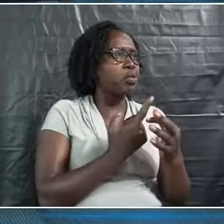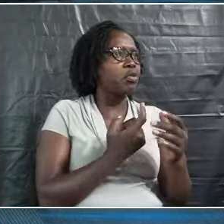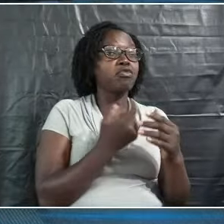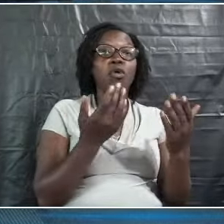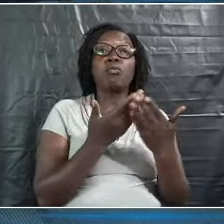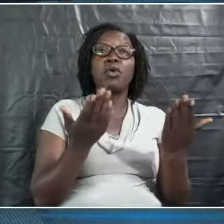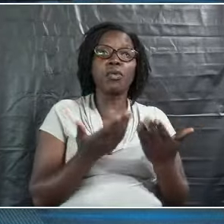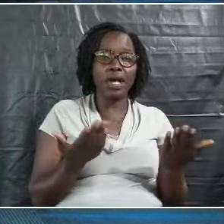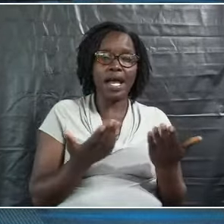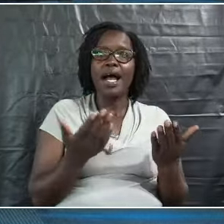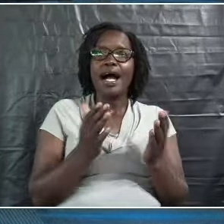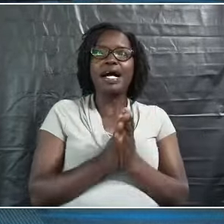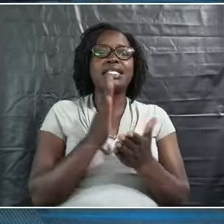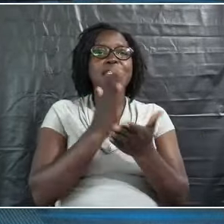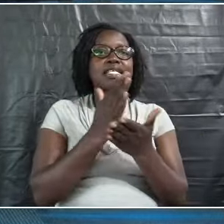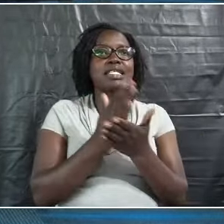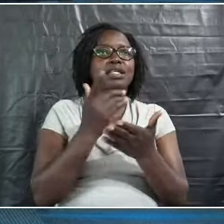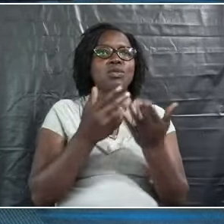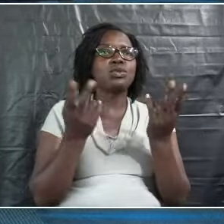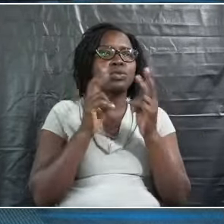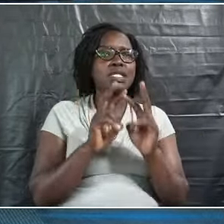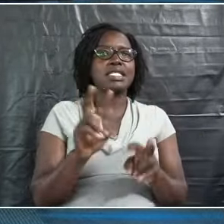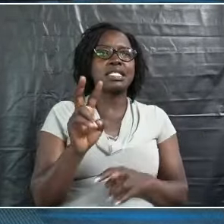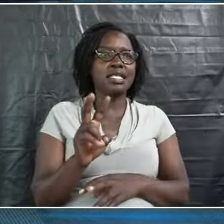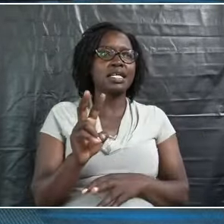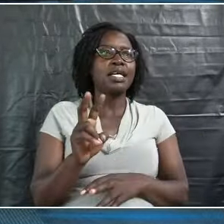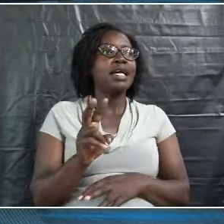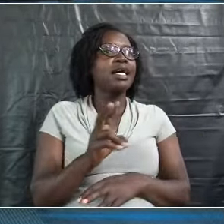nowhere. And this is exactly what we see.